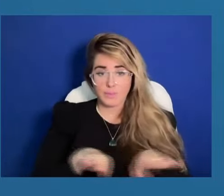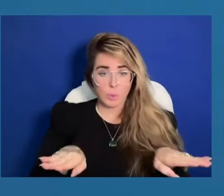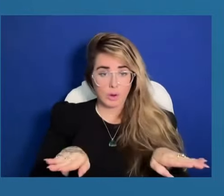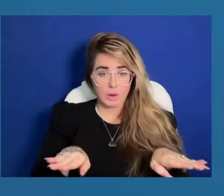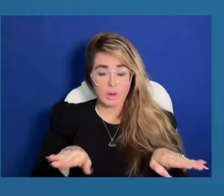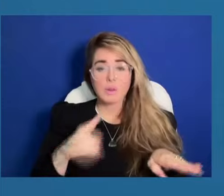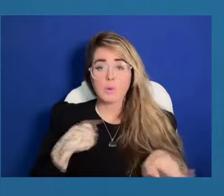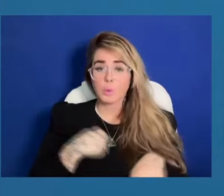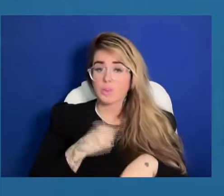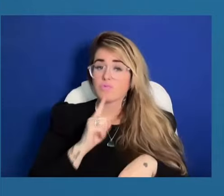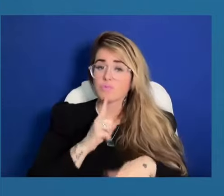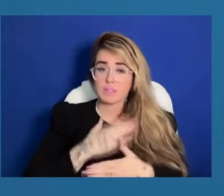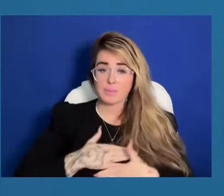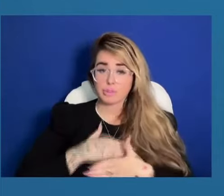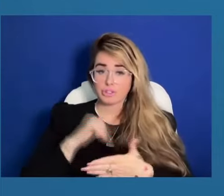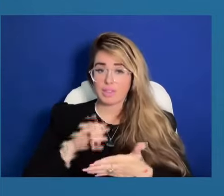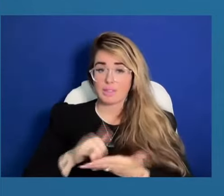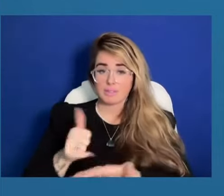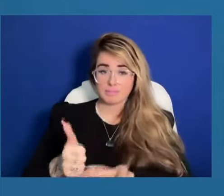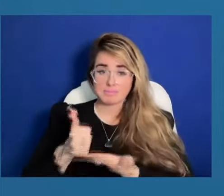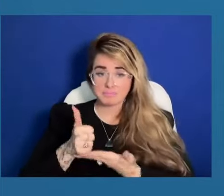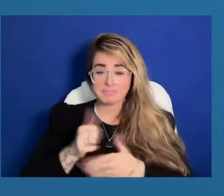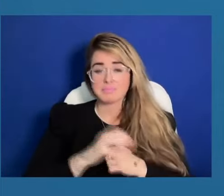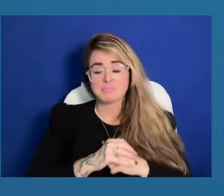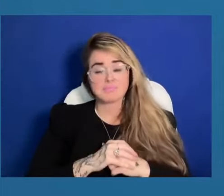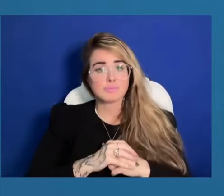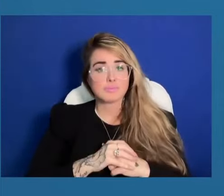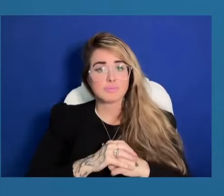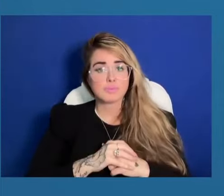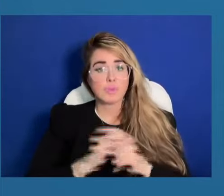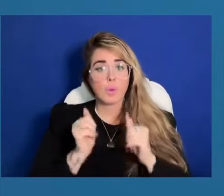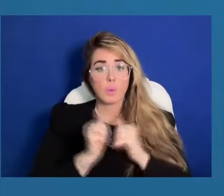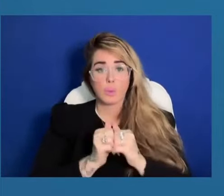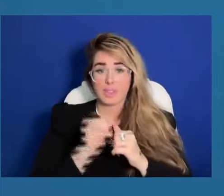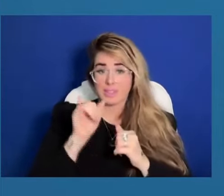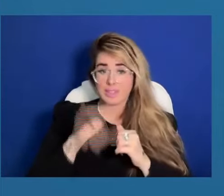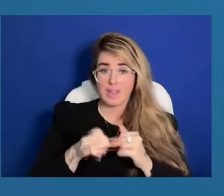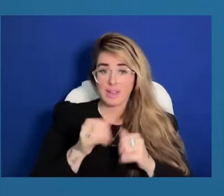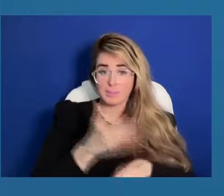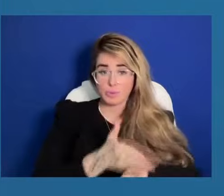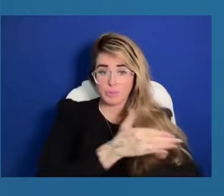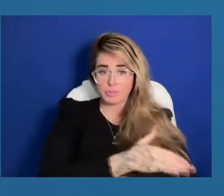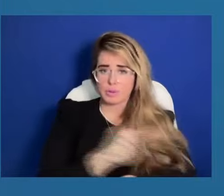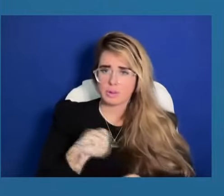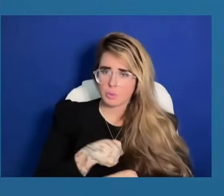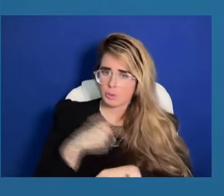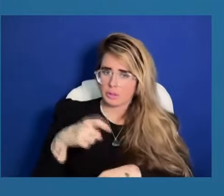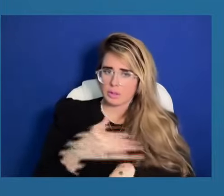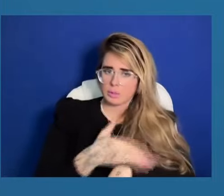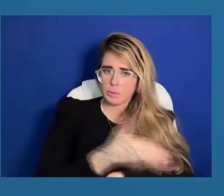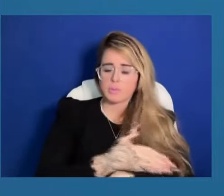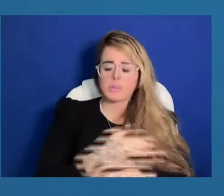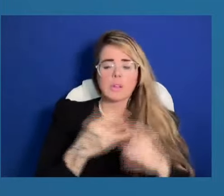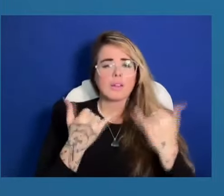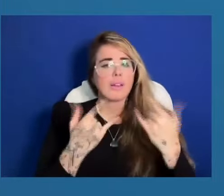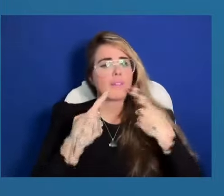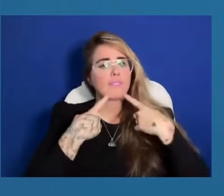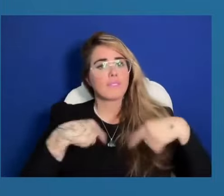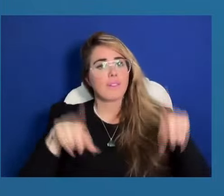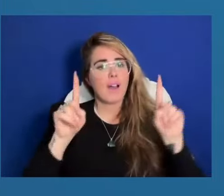really appreciate that. With these much needed improvements, we are finally realizing